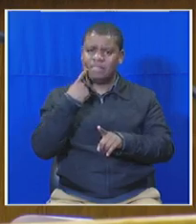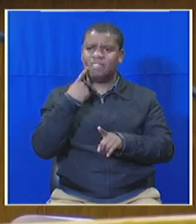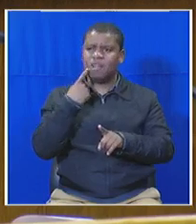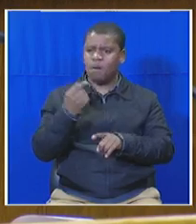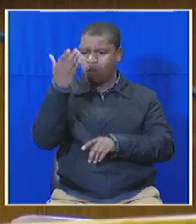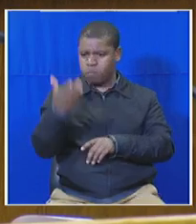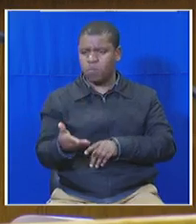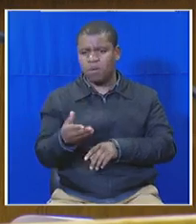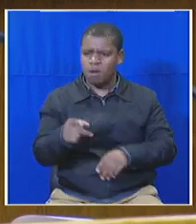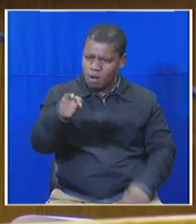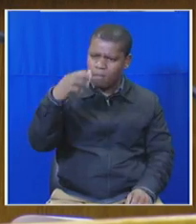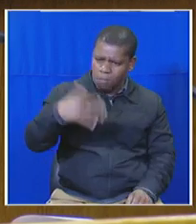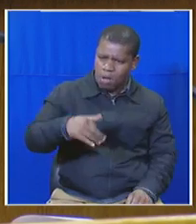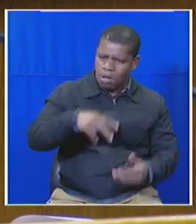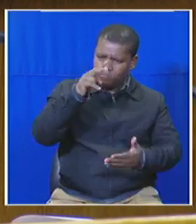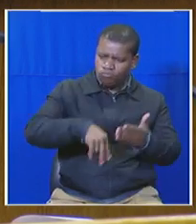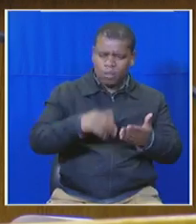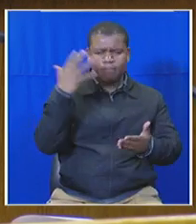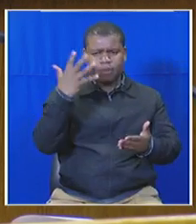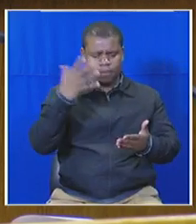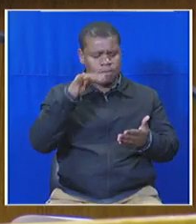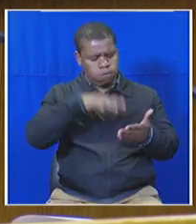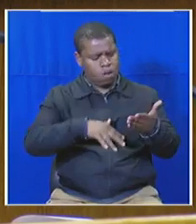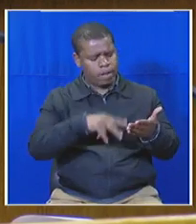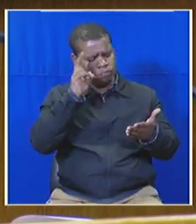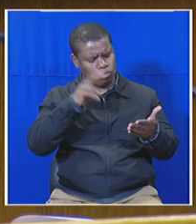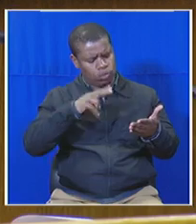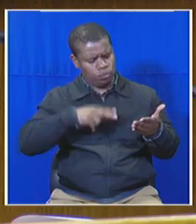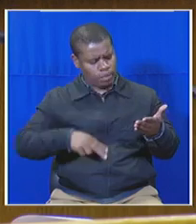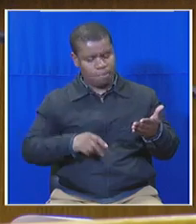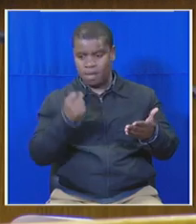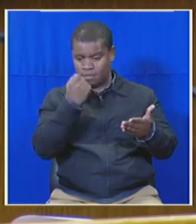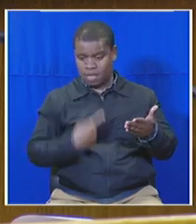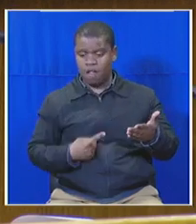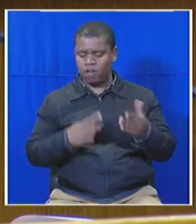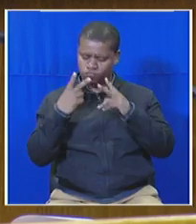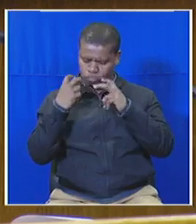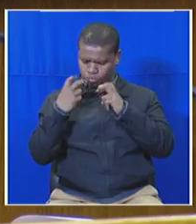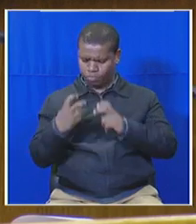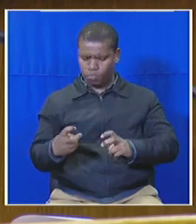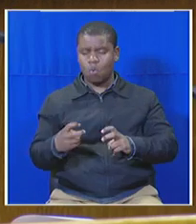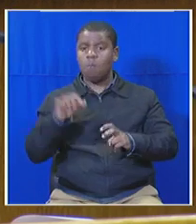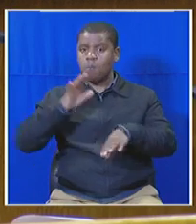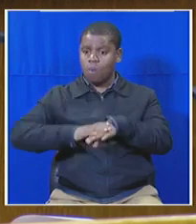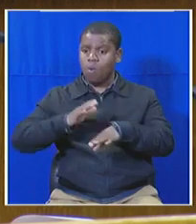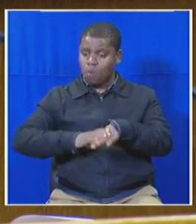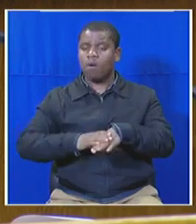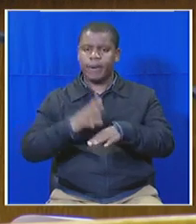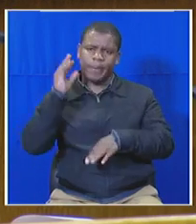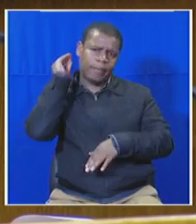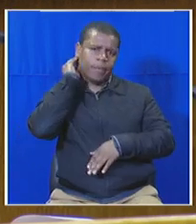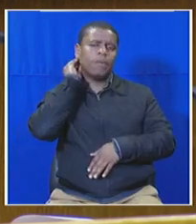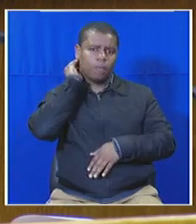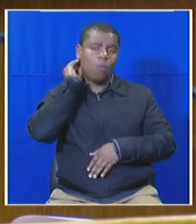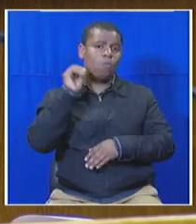read the presentation and did his own research on the content of the work under consideration since